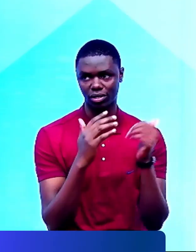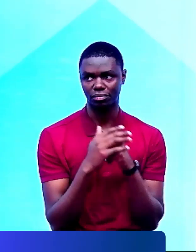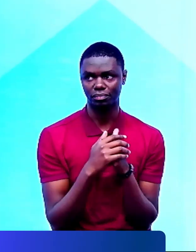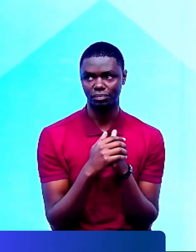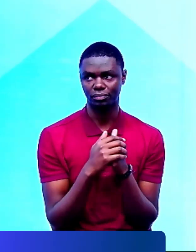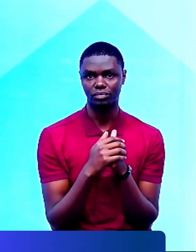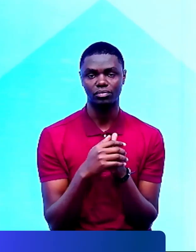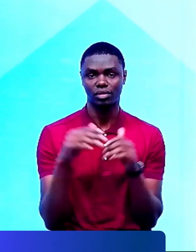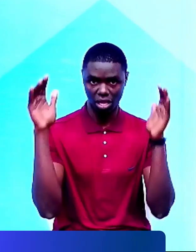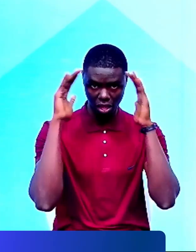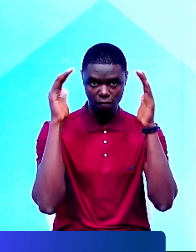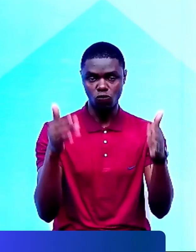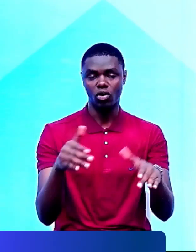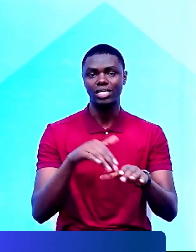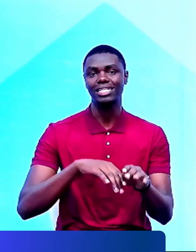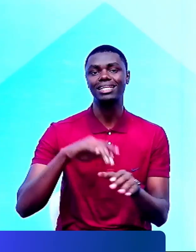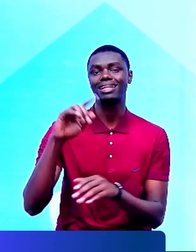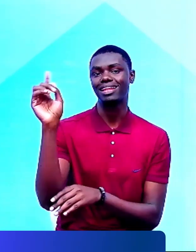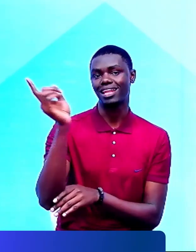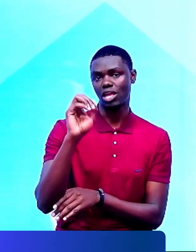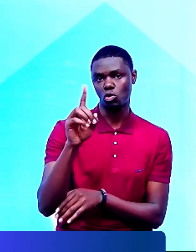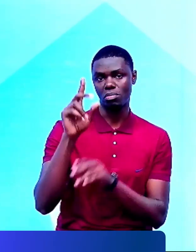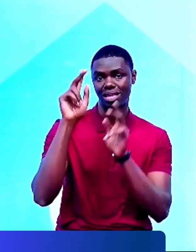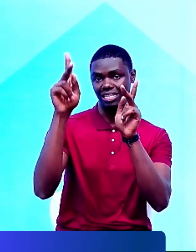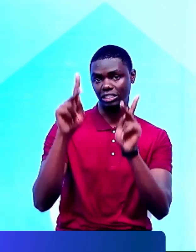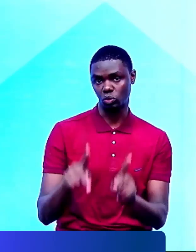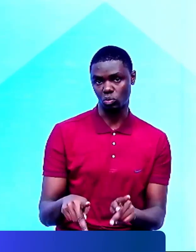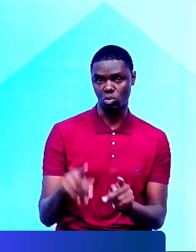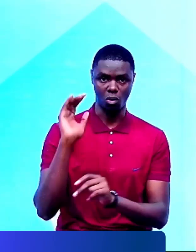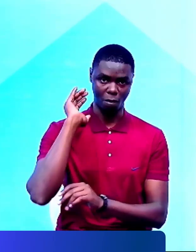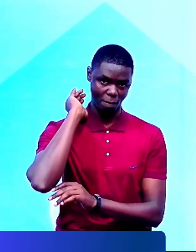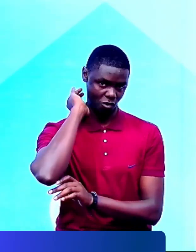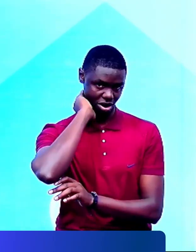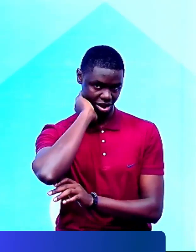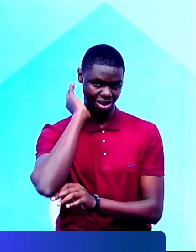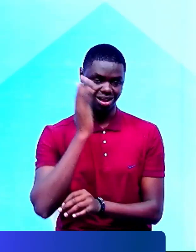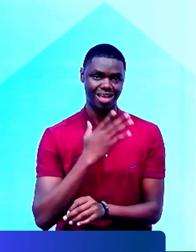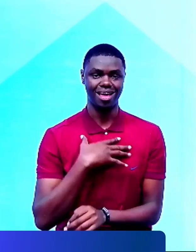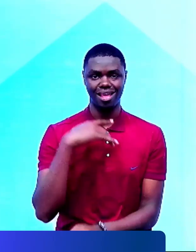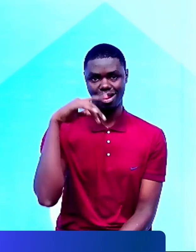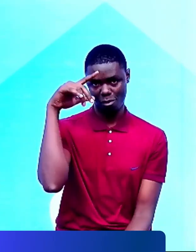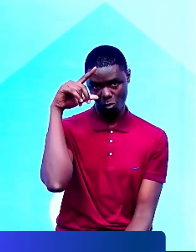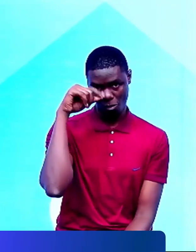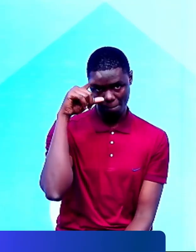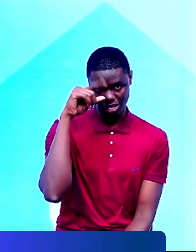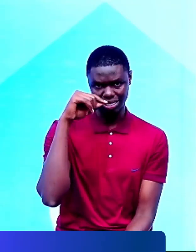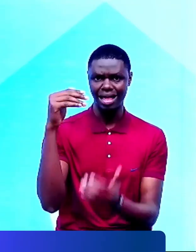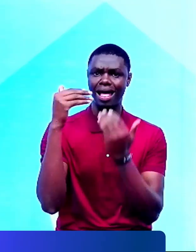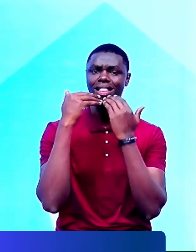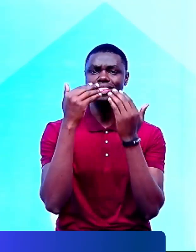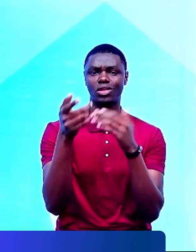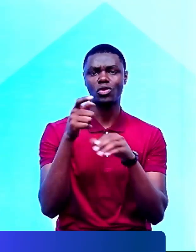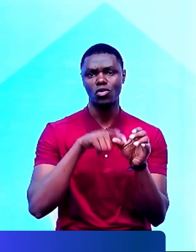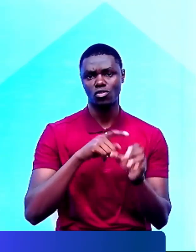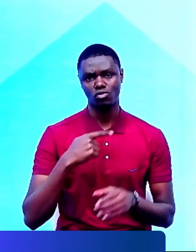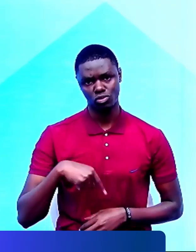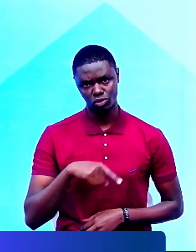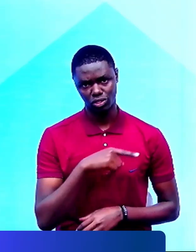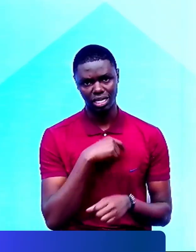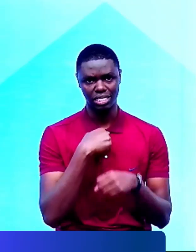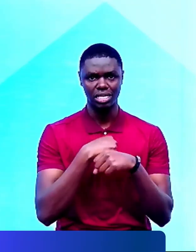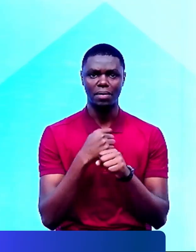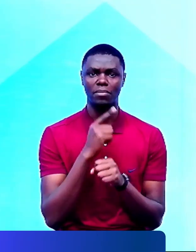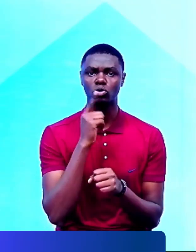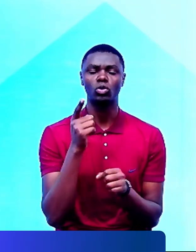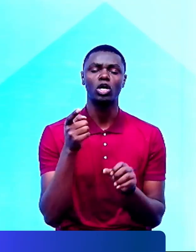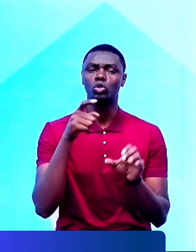weather forecast in Nairobi, Kisumu, Murang'a, and Mombasa. Thank you so much for joining us. Make sure you join us